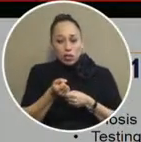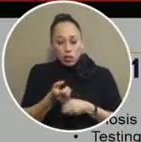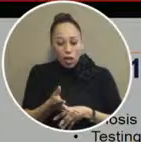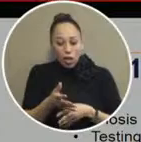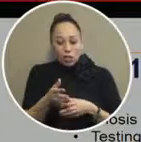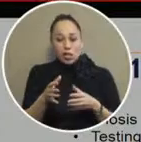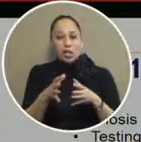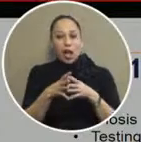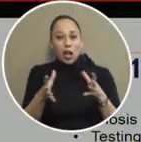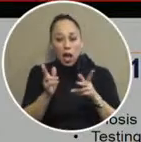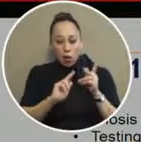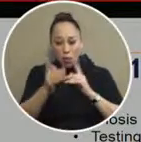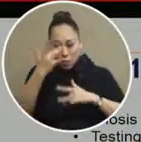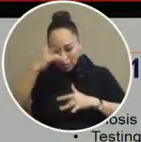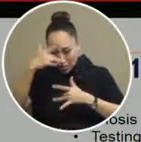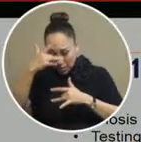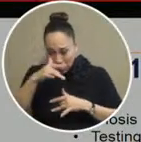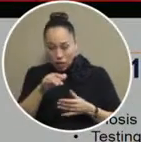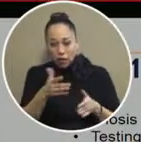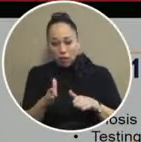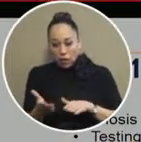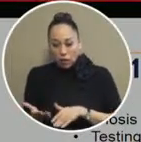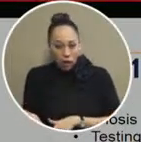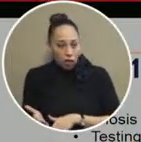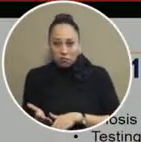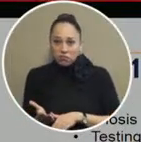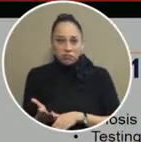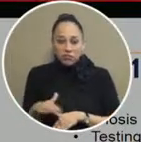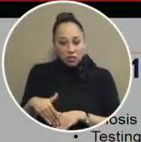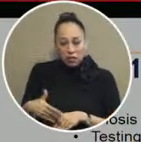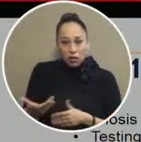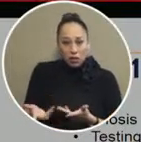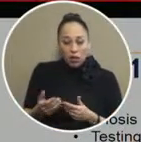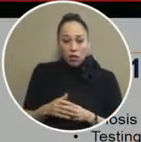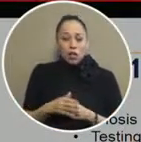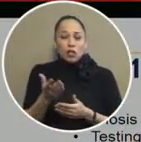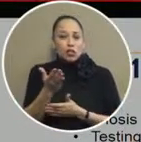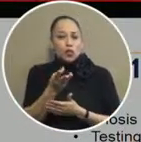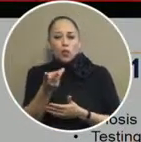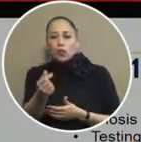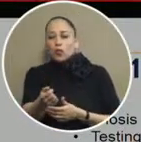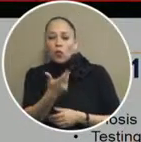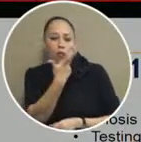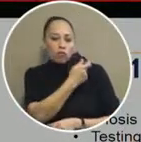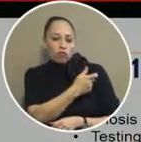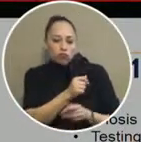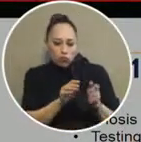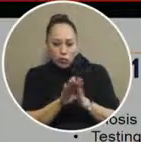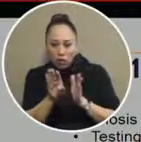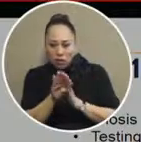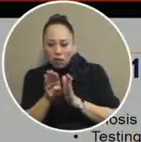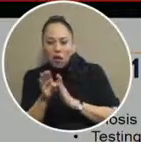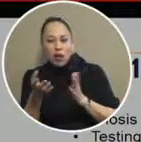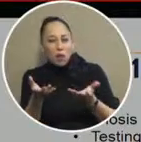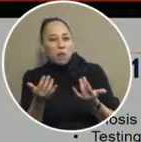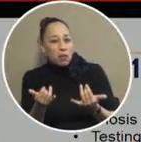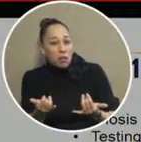morbidity and mortality. There are several vaccines that are being developed at this time,